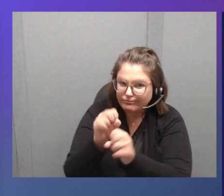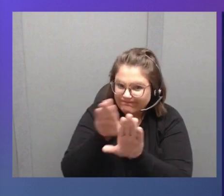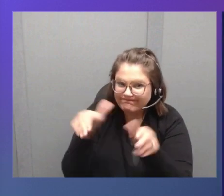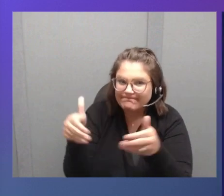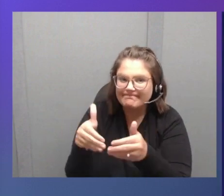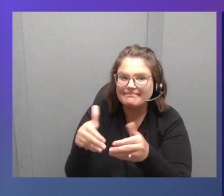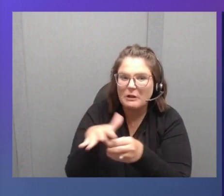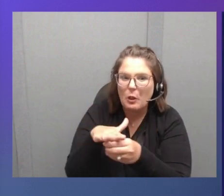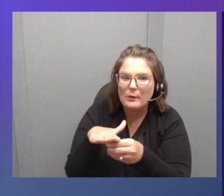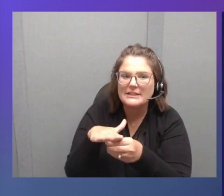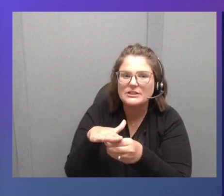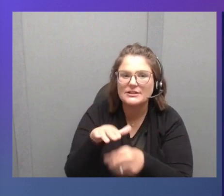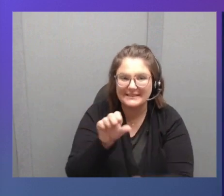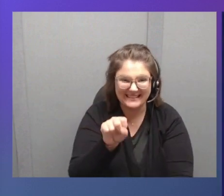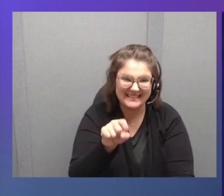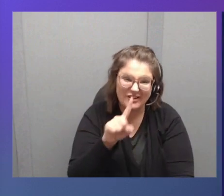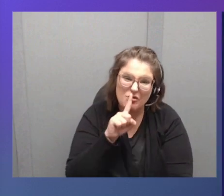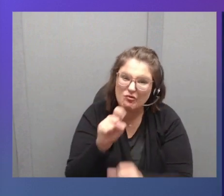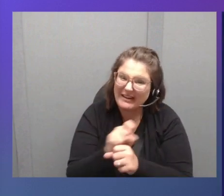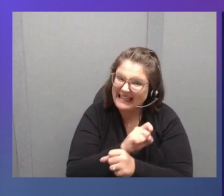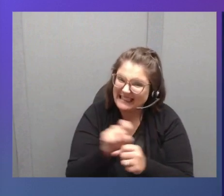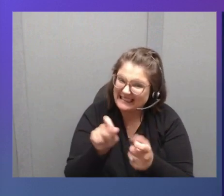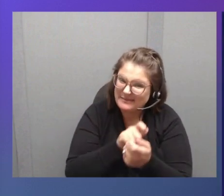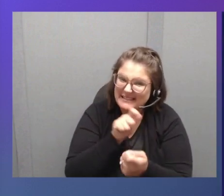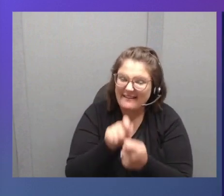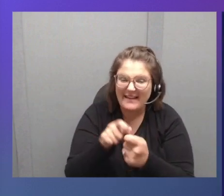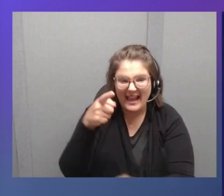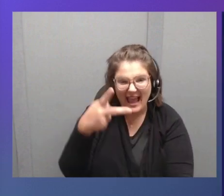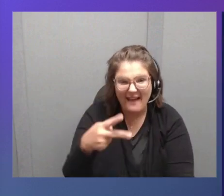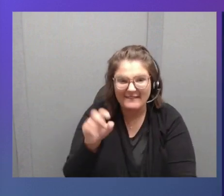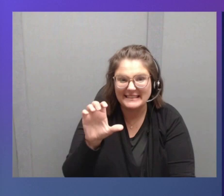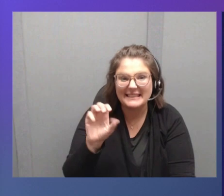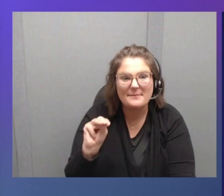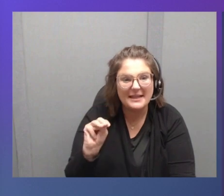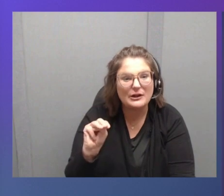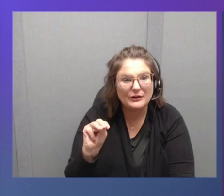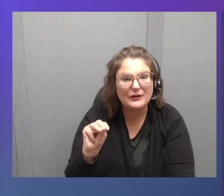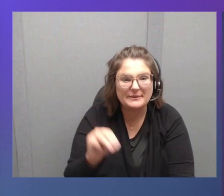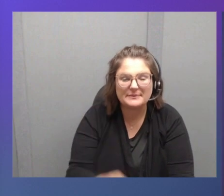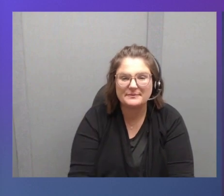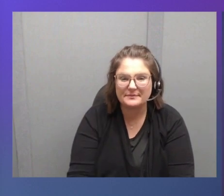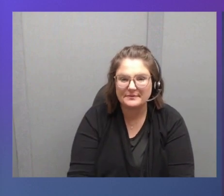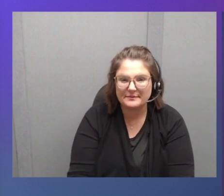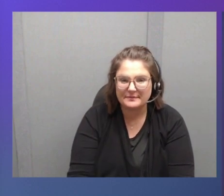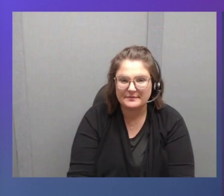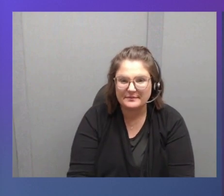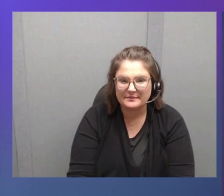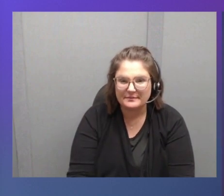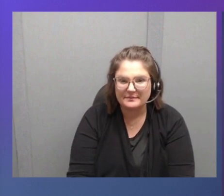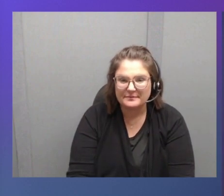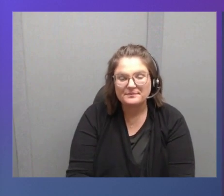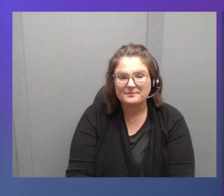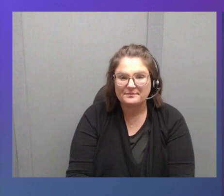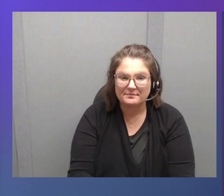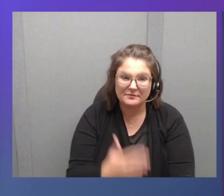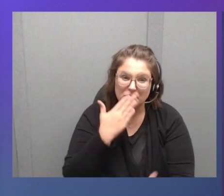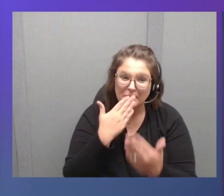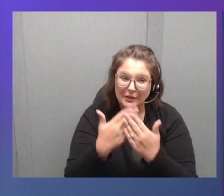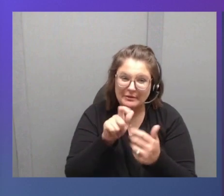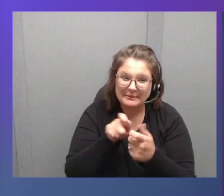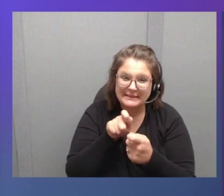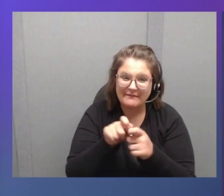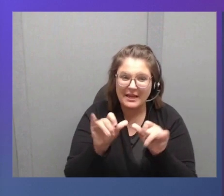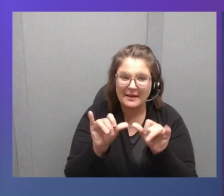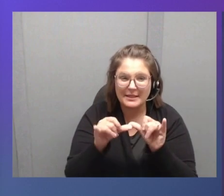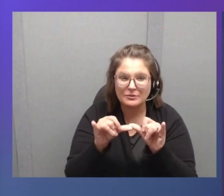within half a centimeter accuracy if you really measure these things out. So that's hyper accurate measurement if you need that. Some of our customers